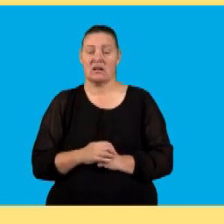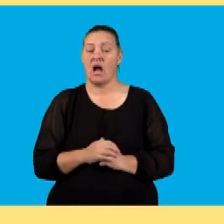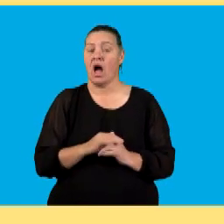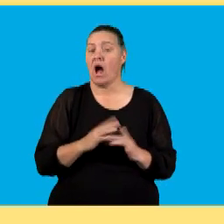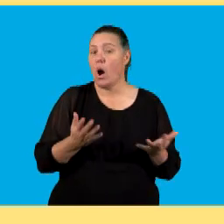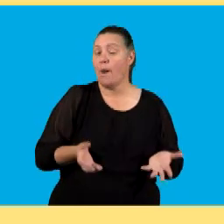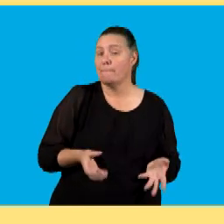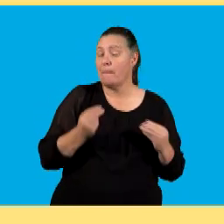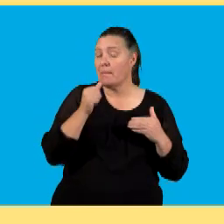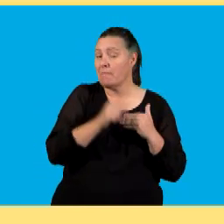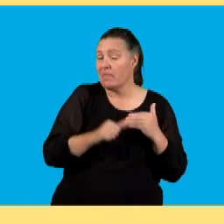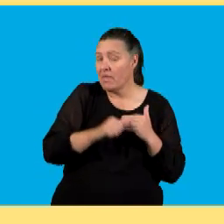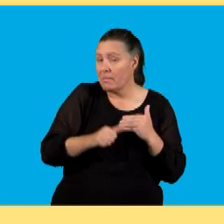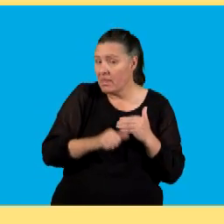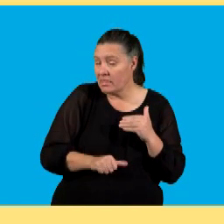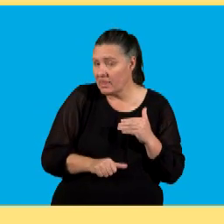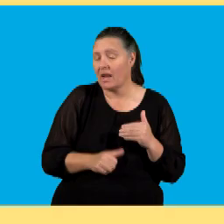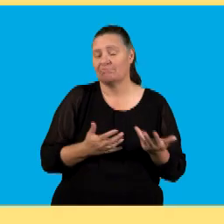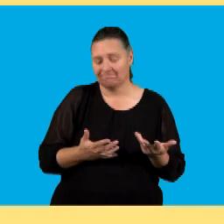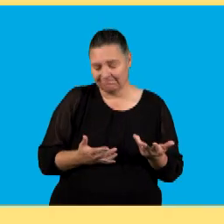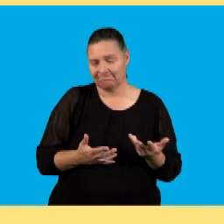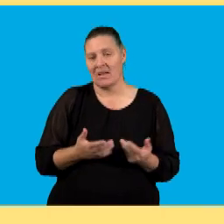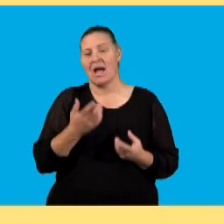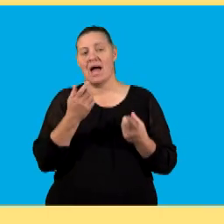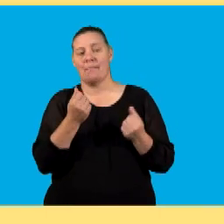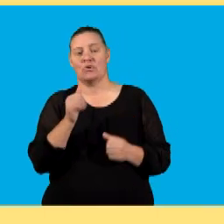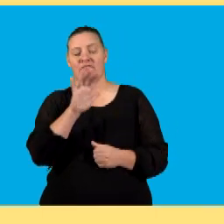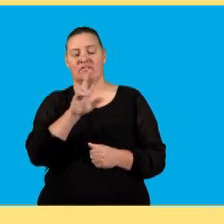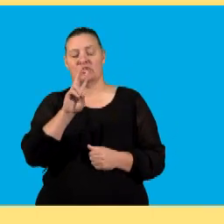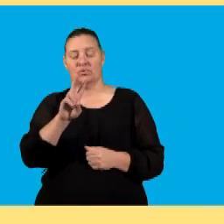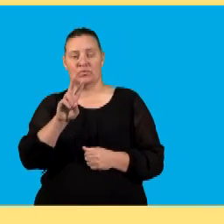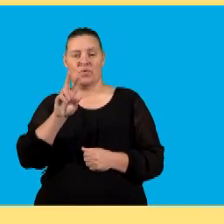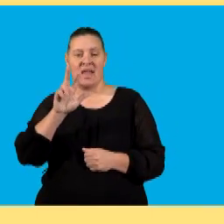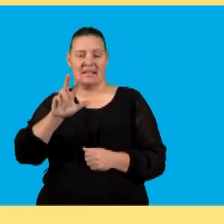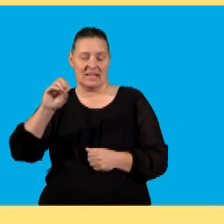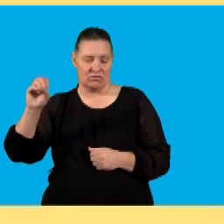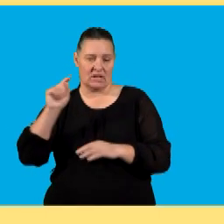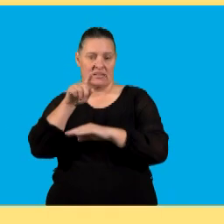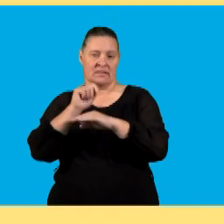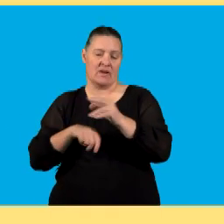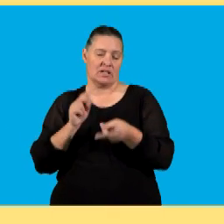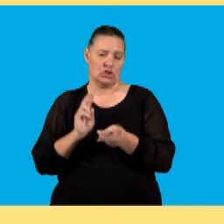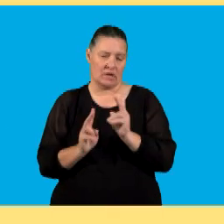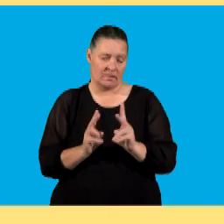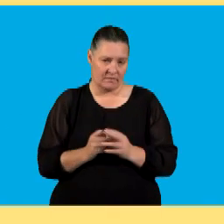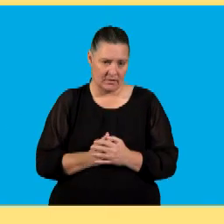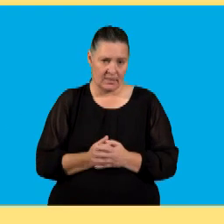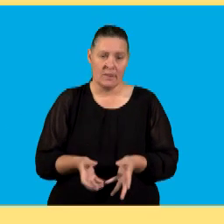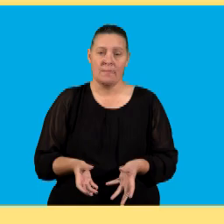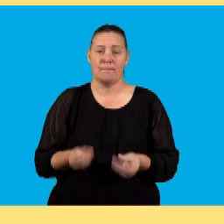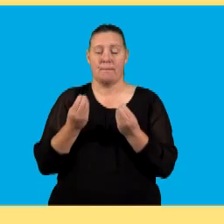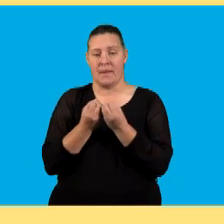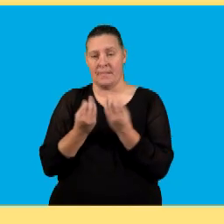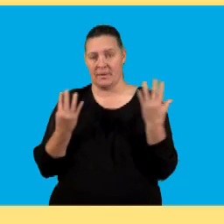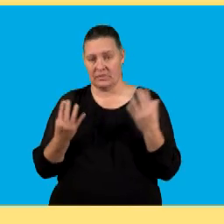again, how can I get my monthly salary? You should take your 52,800 divided by the